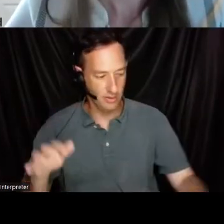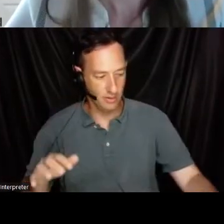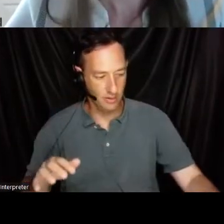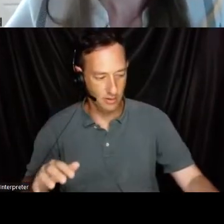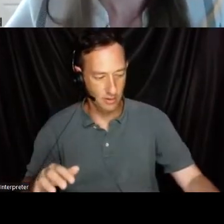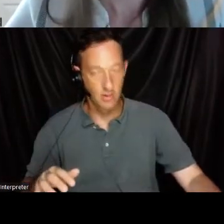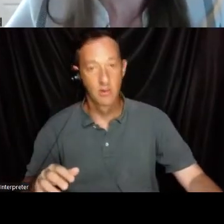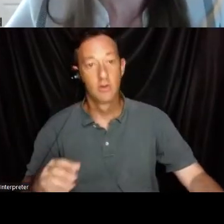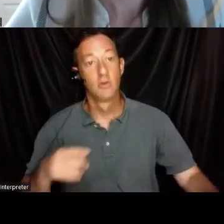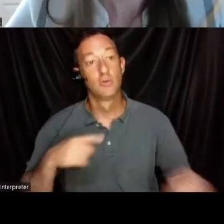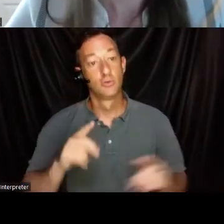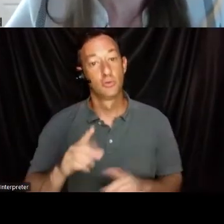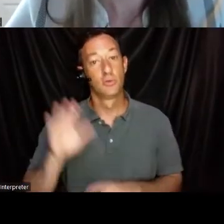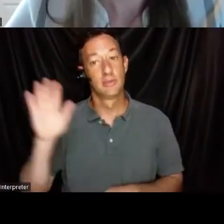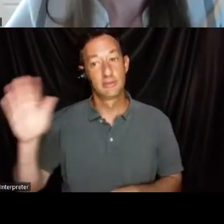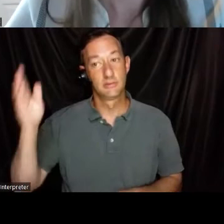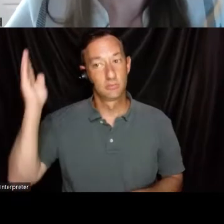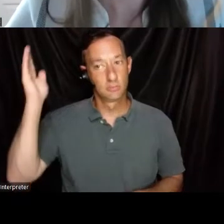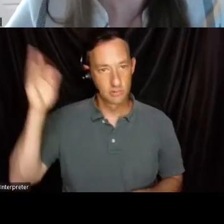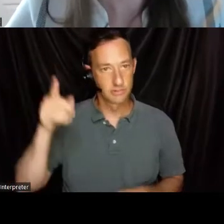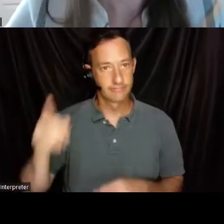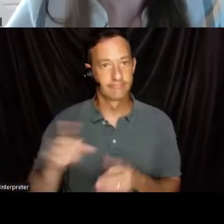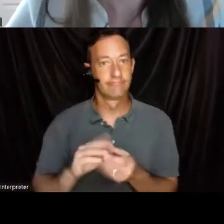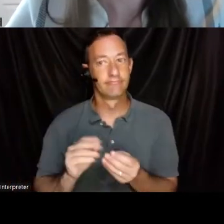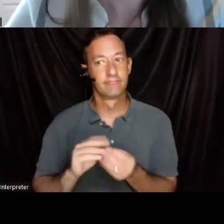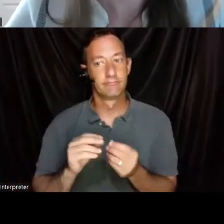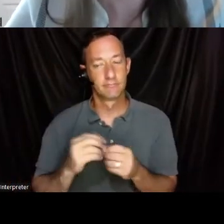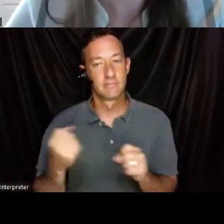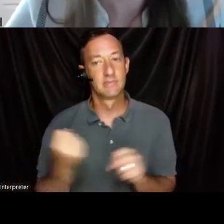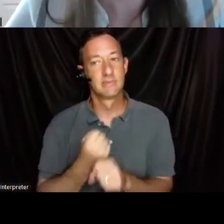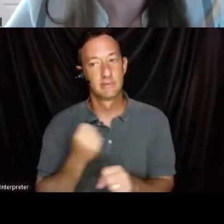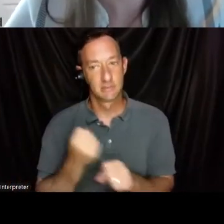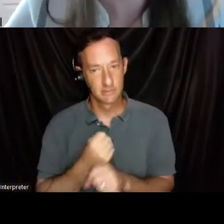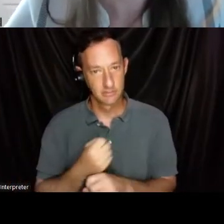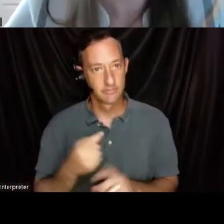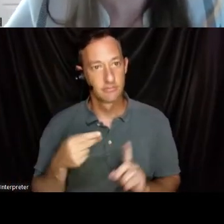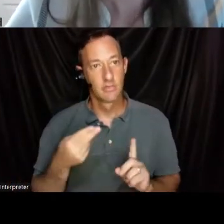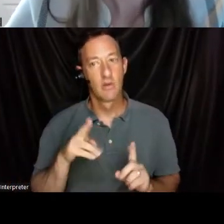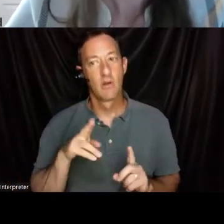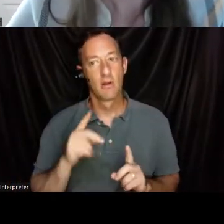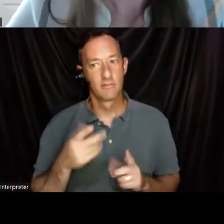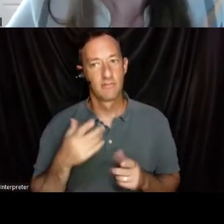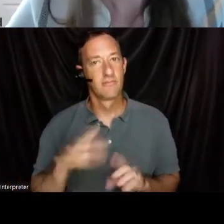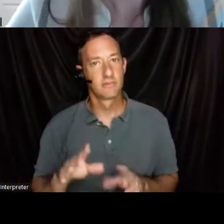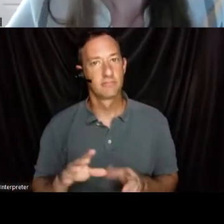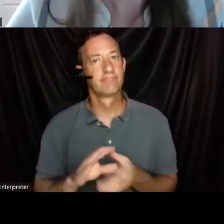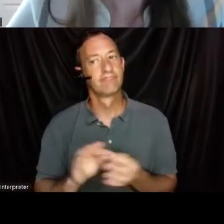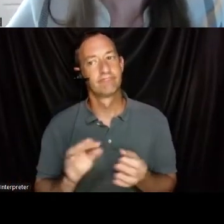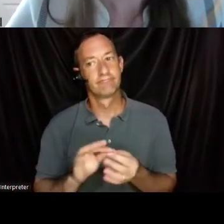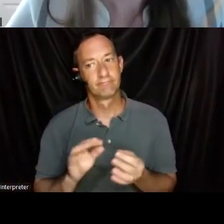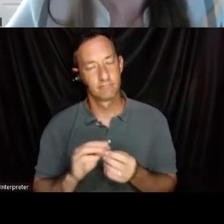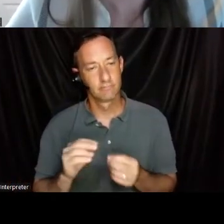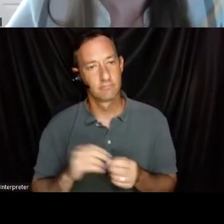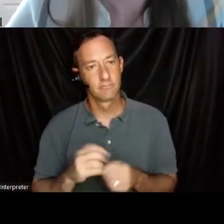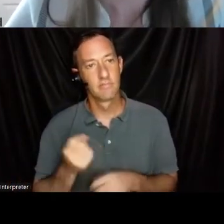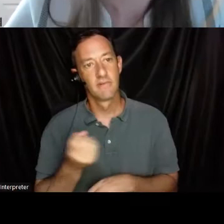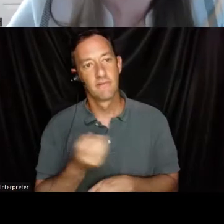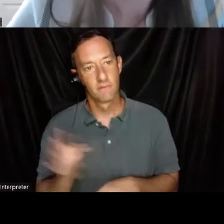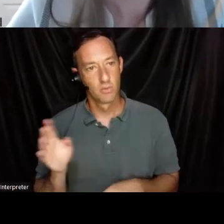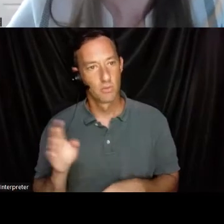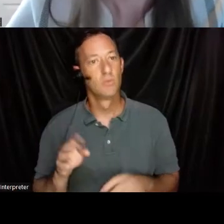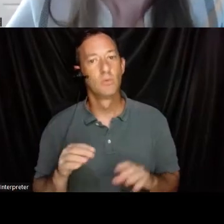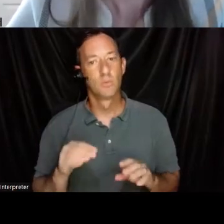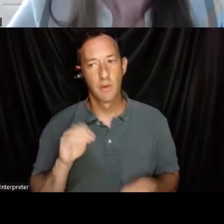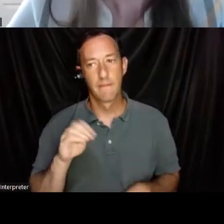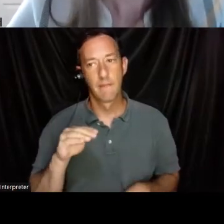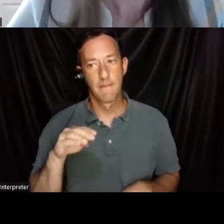his presentation, mentioned the statistics that we HUD have cited in a couple of memorandums recently that we've